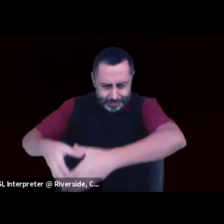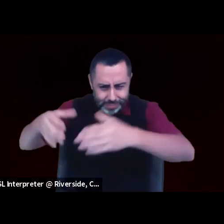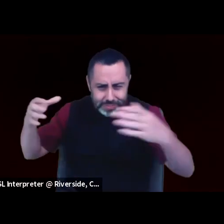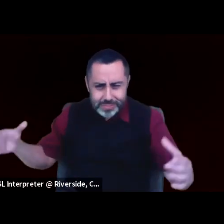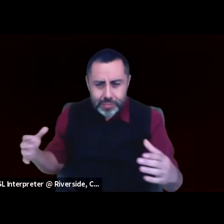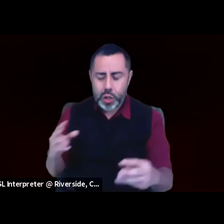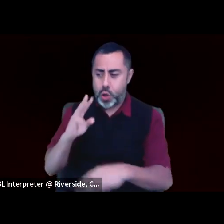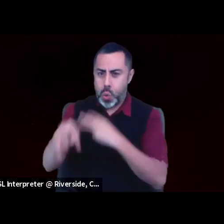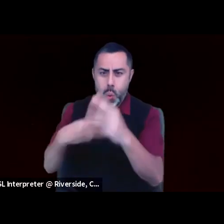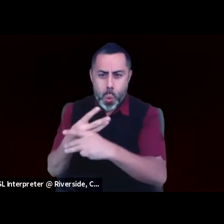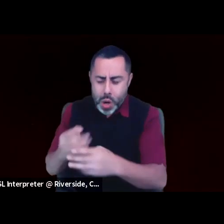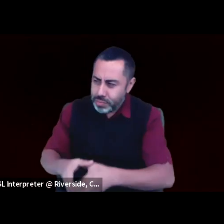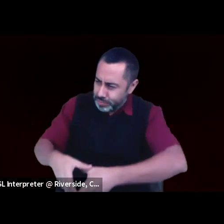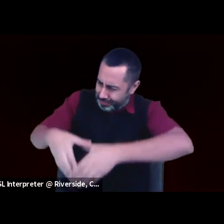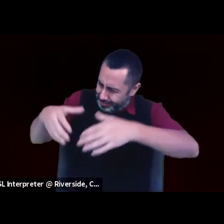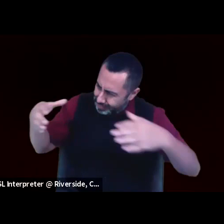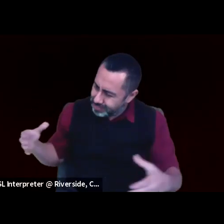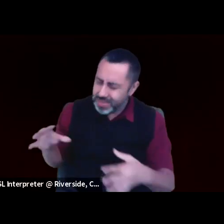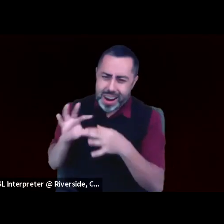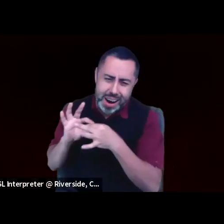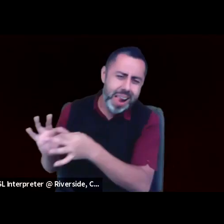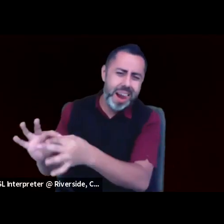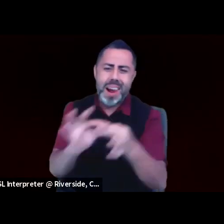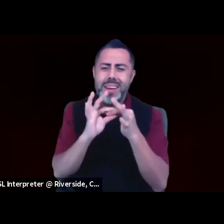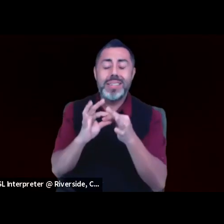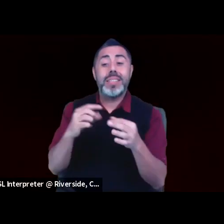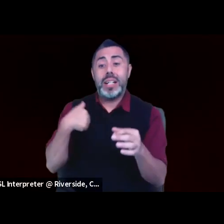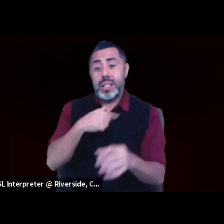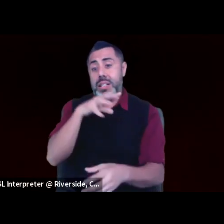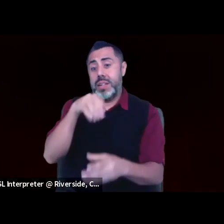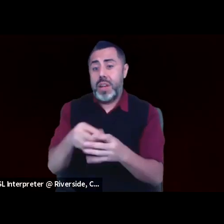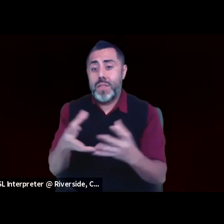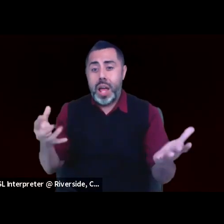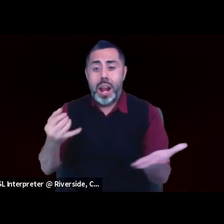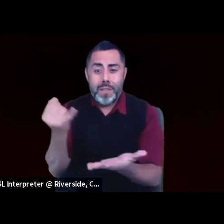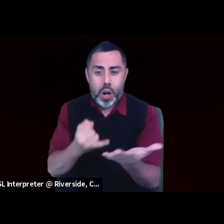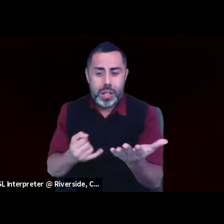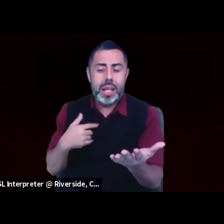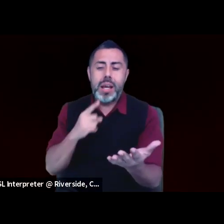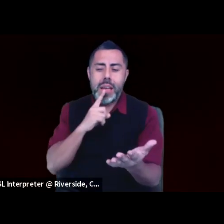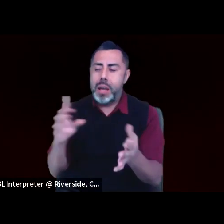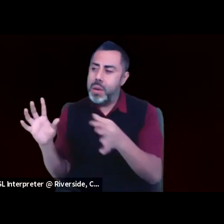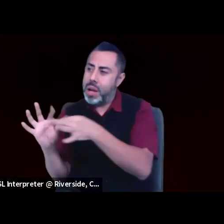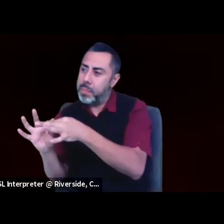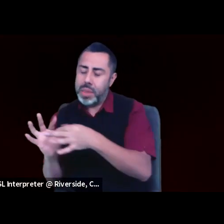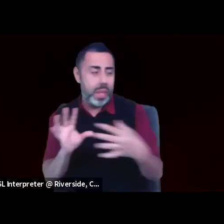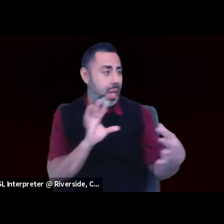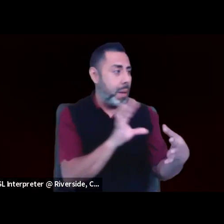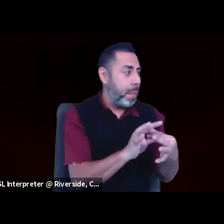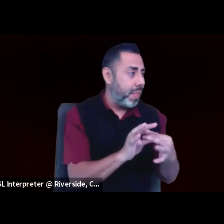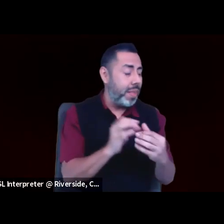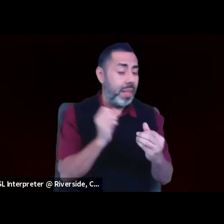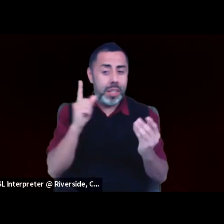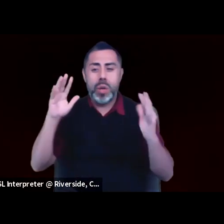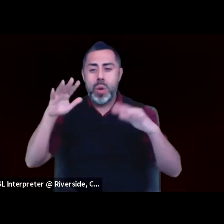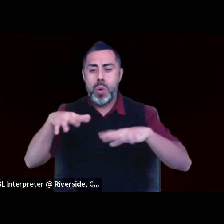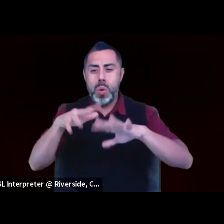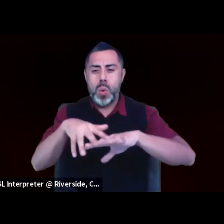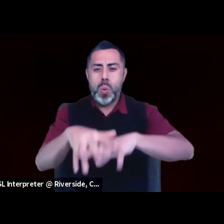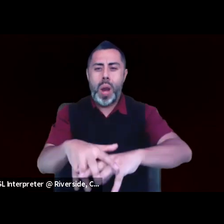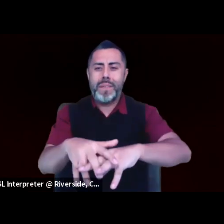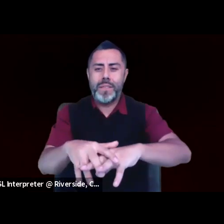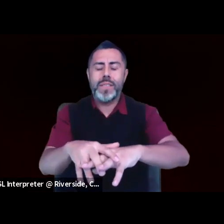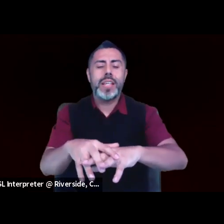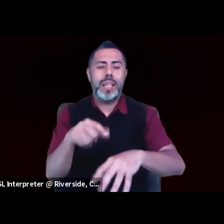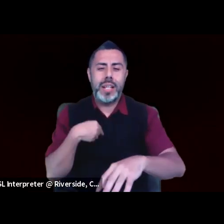So I'm doing a lot of arts at this time and interweaving and interconnecting as it relates to anchoring in